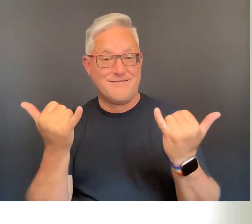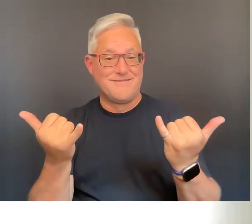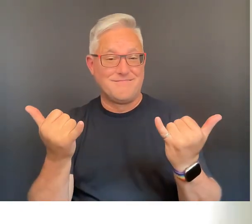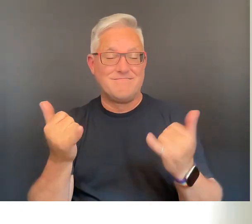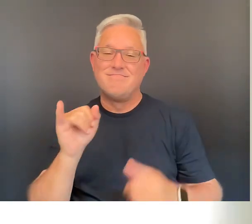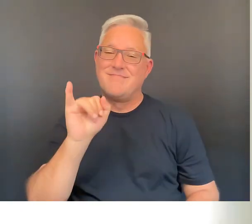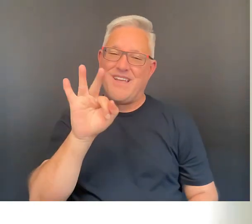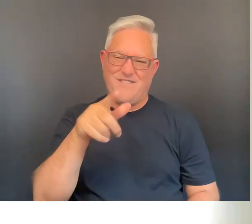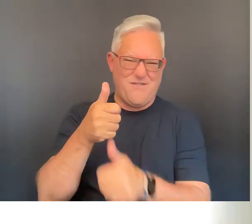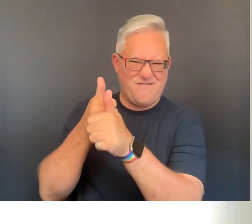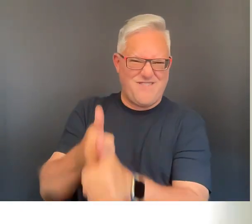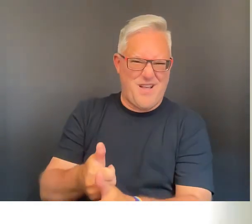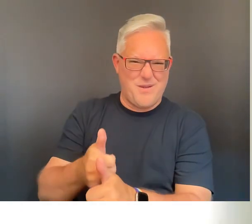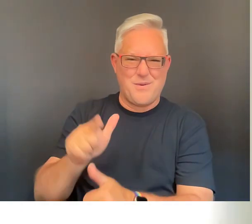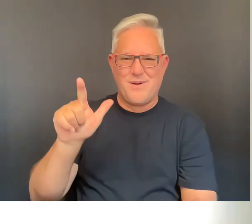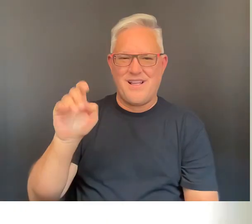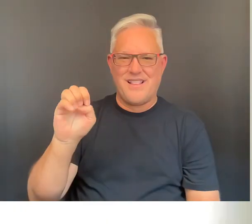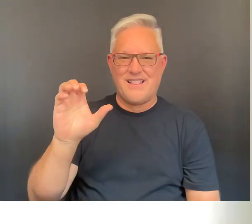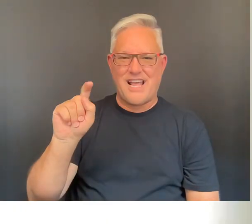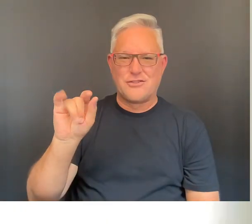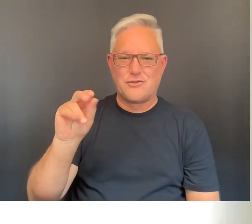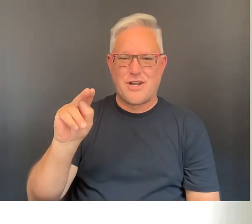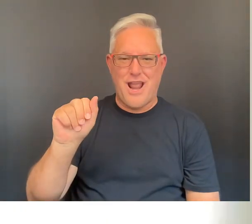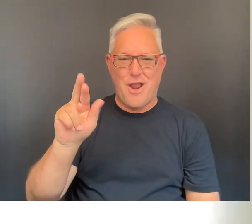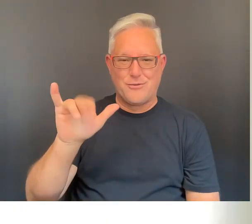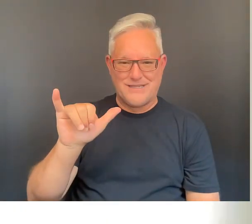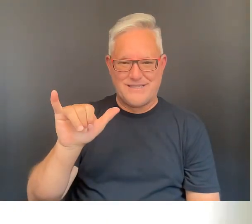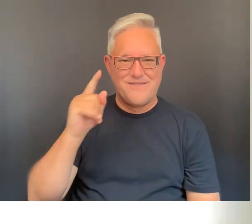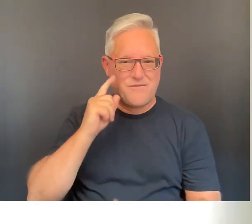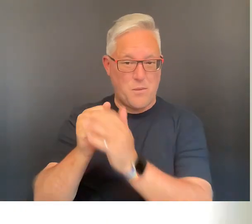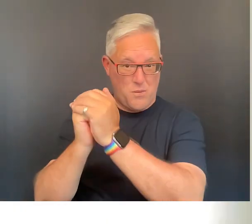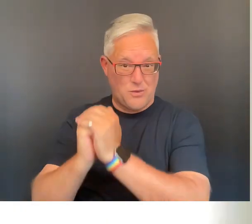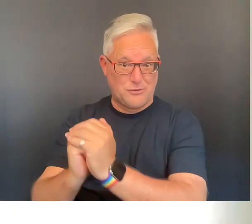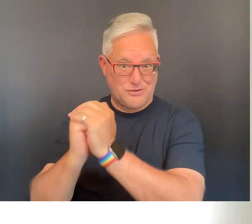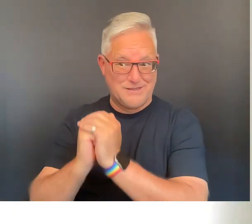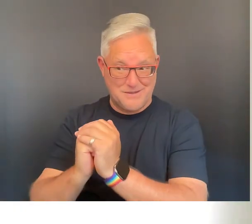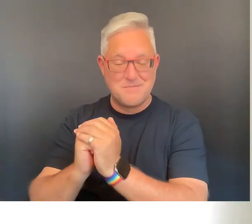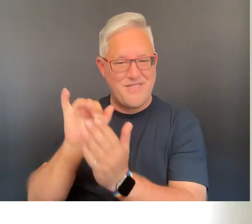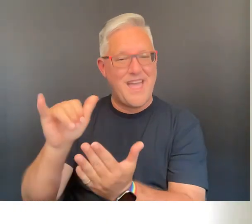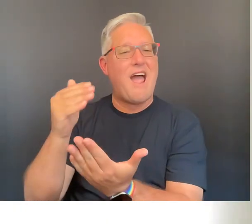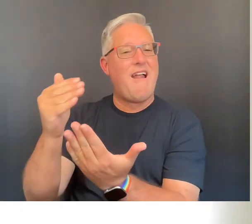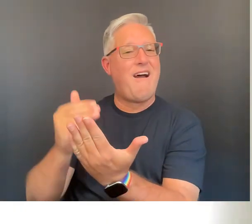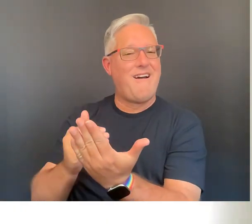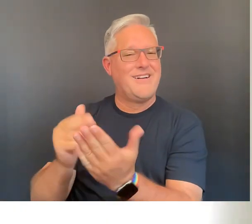the lectionary in worship. And